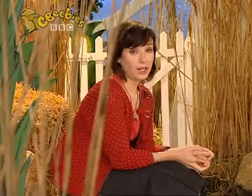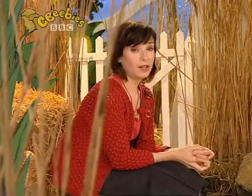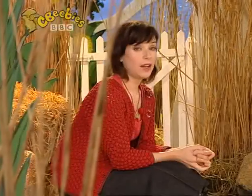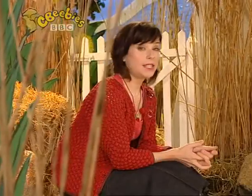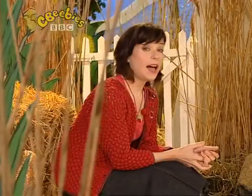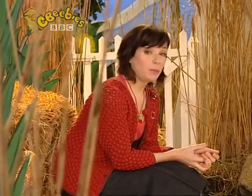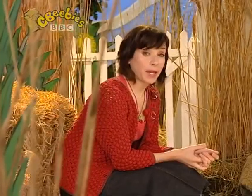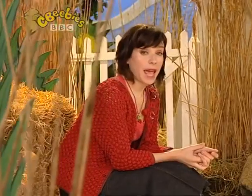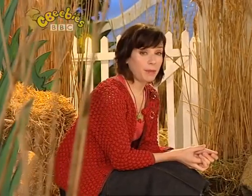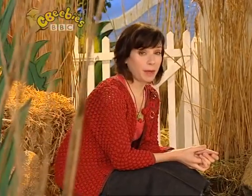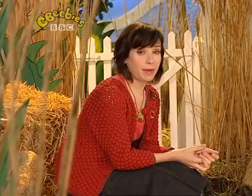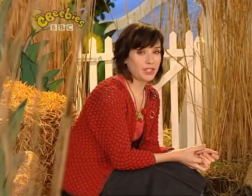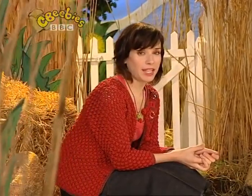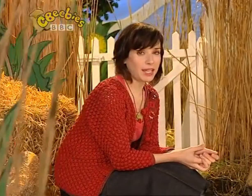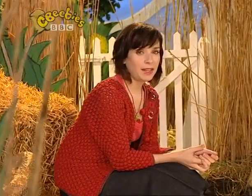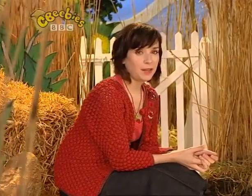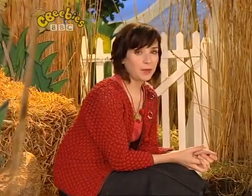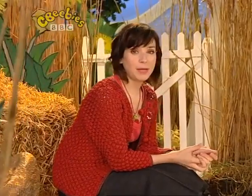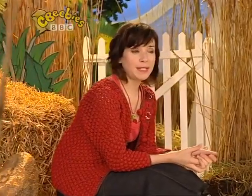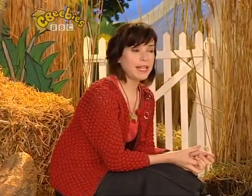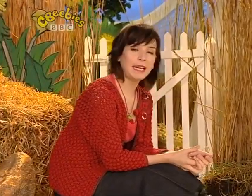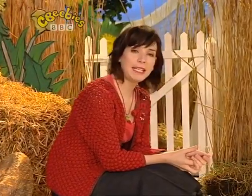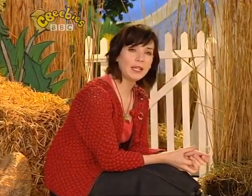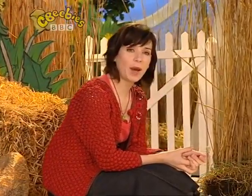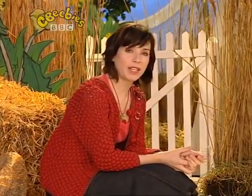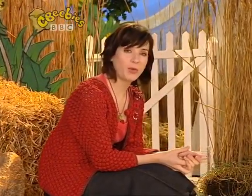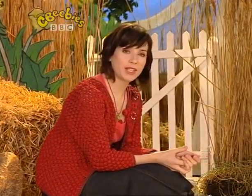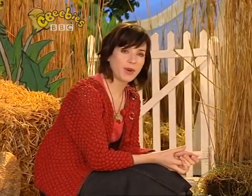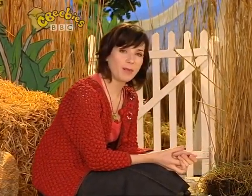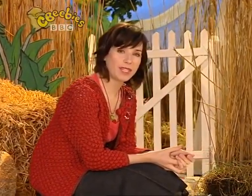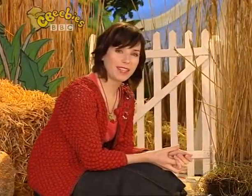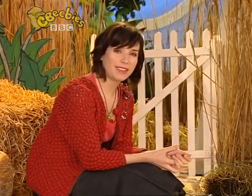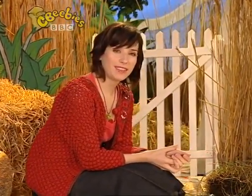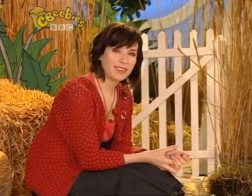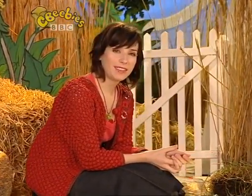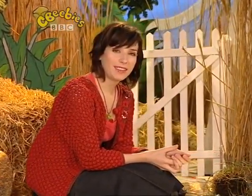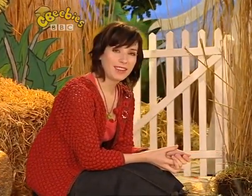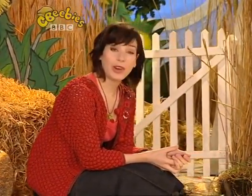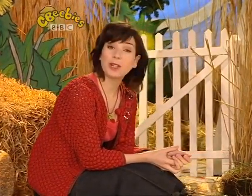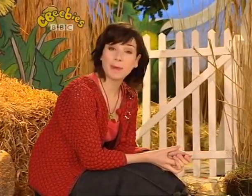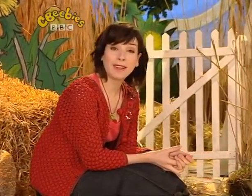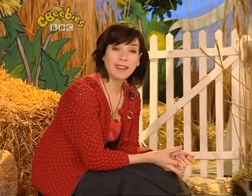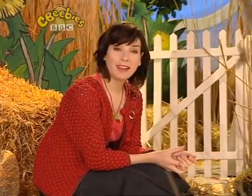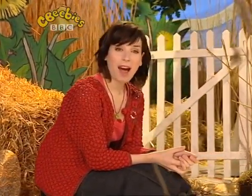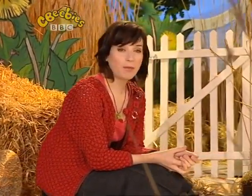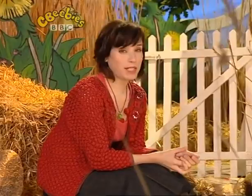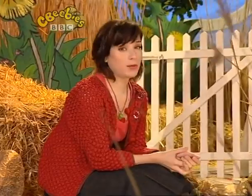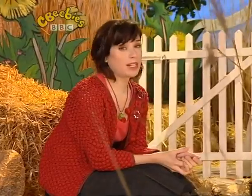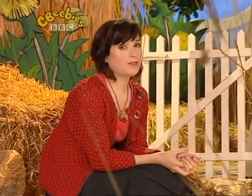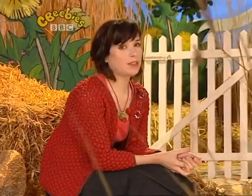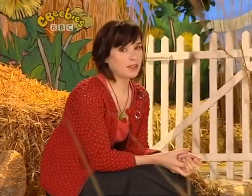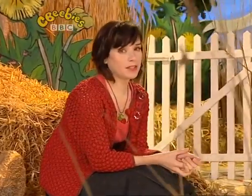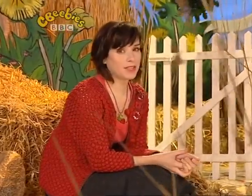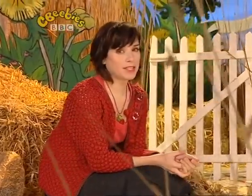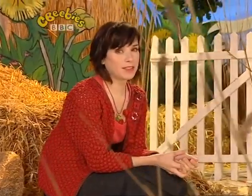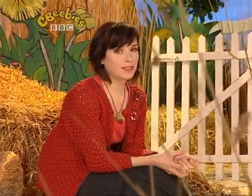help!" And help came immediately, with Dimity leading the way to rescue Humpty. In hospital, Humpty